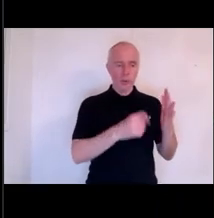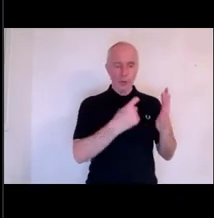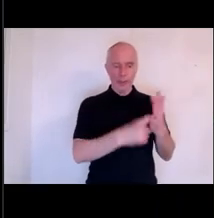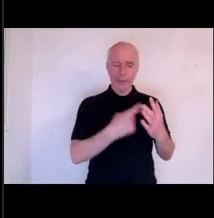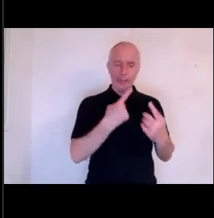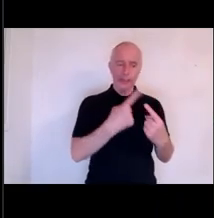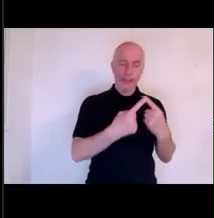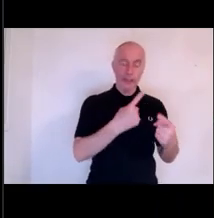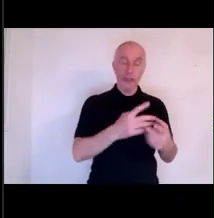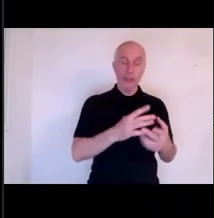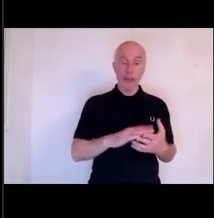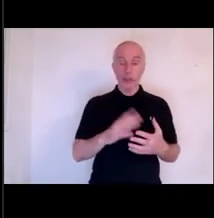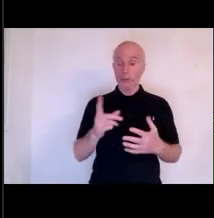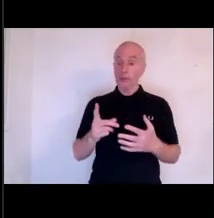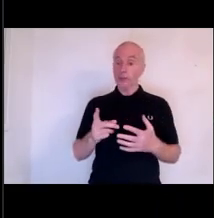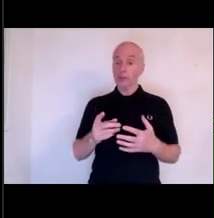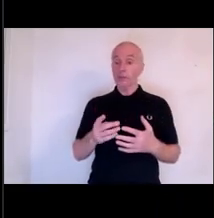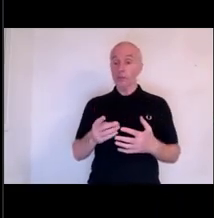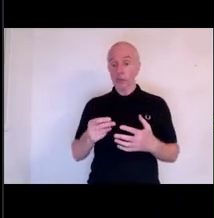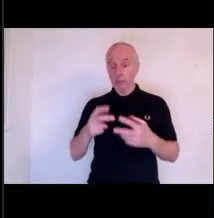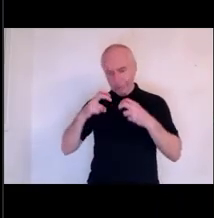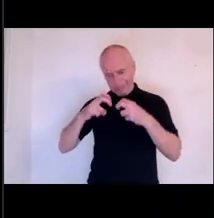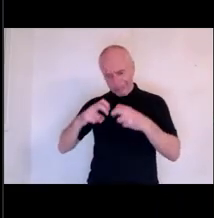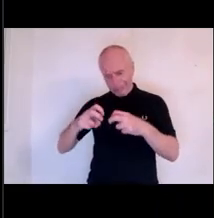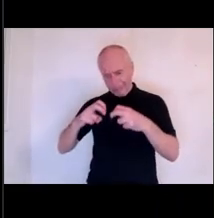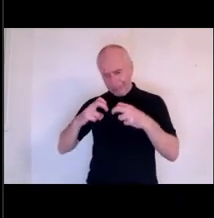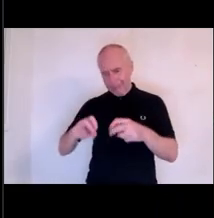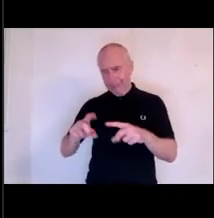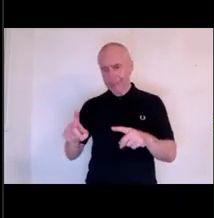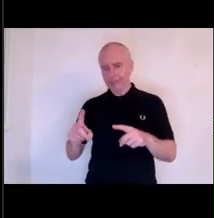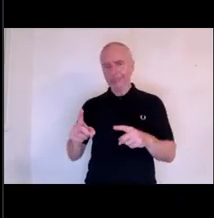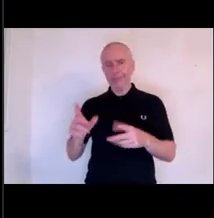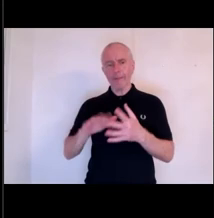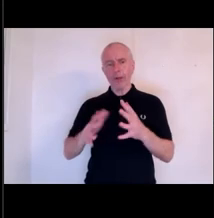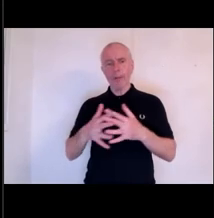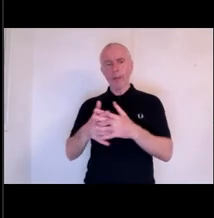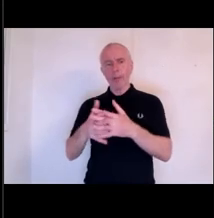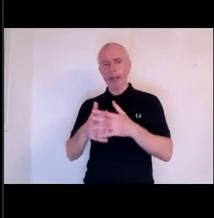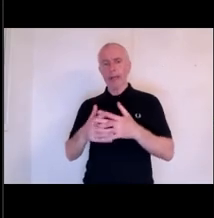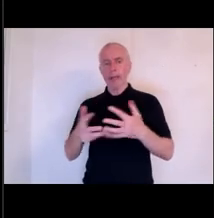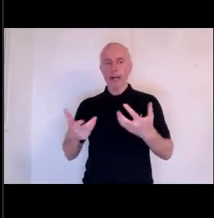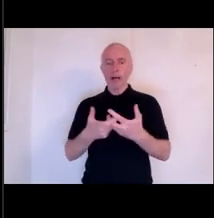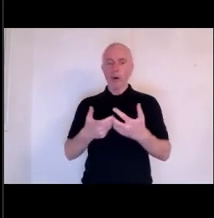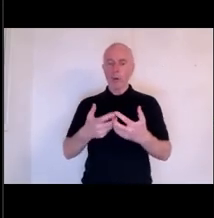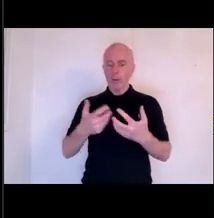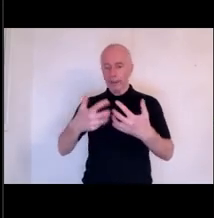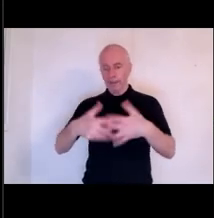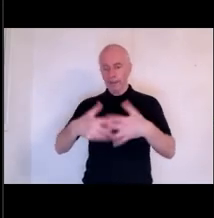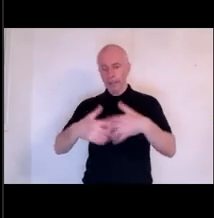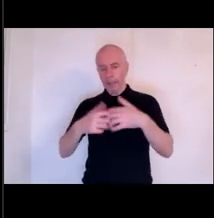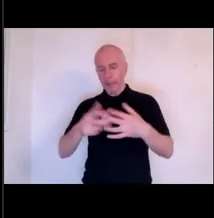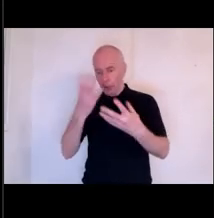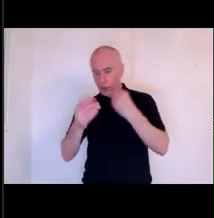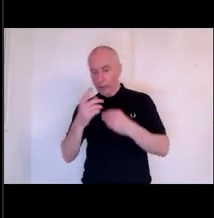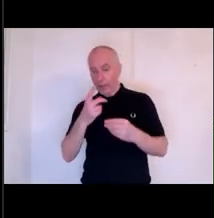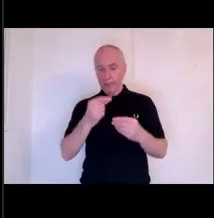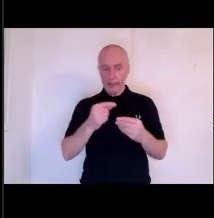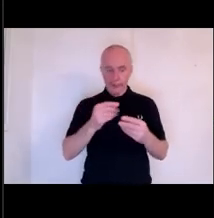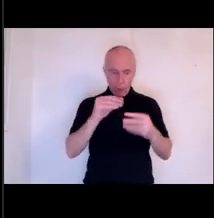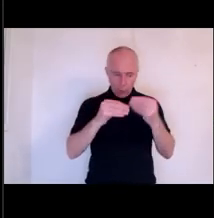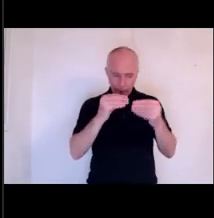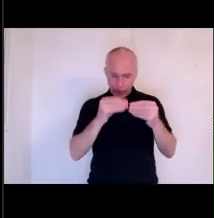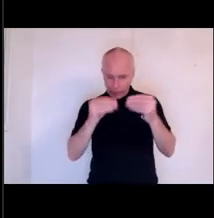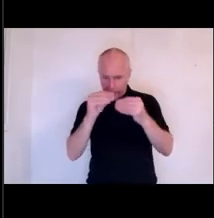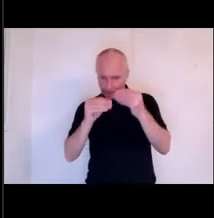significant work, particularly in the US, looking at how machine learning could be used to make the calculation of all these different reaction channels